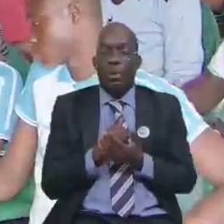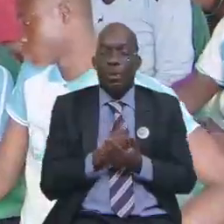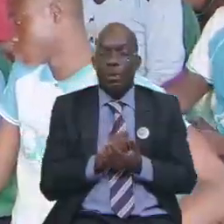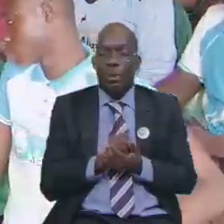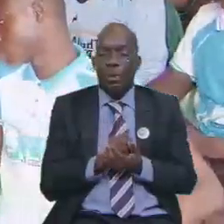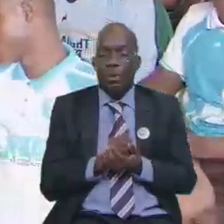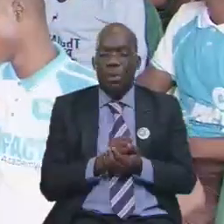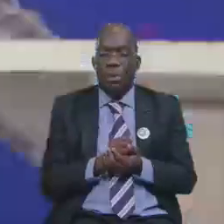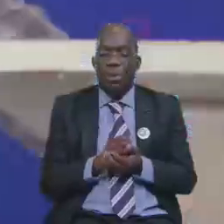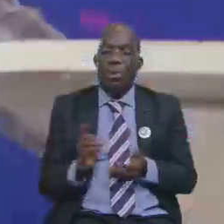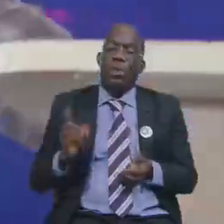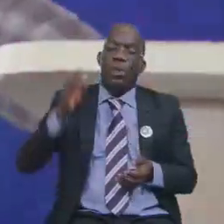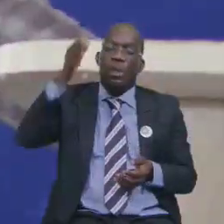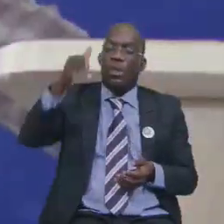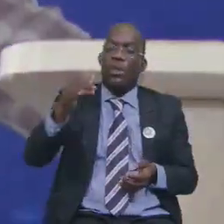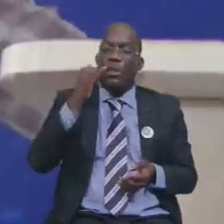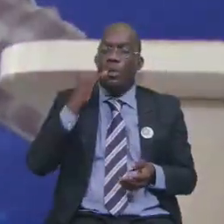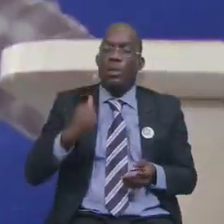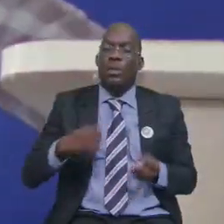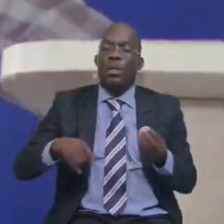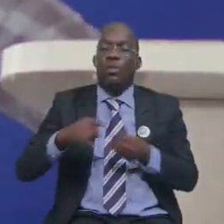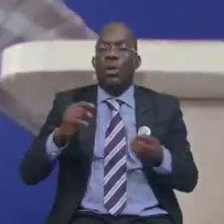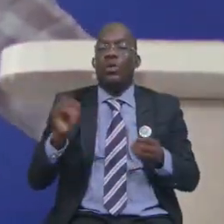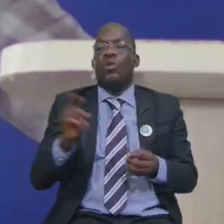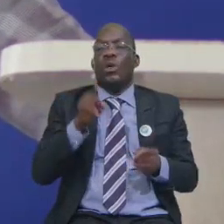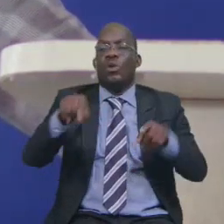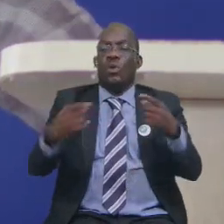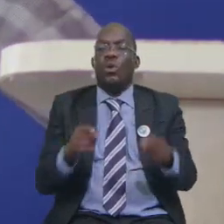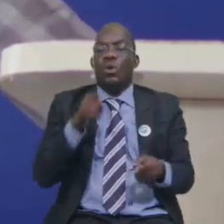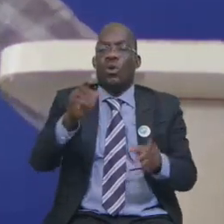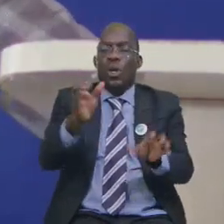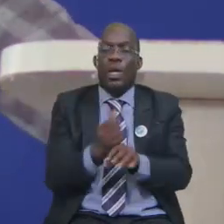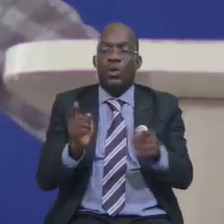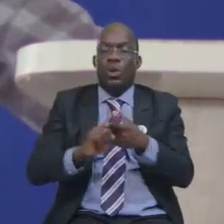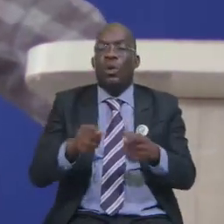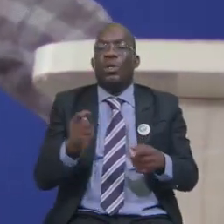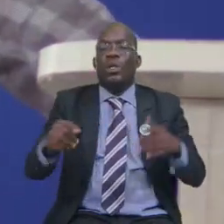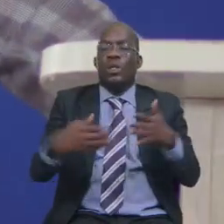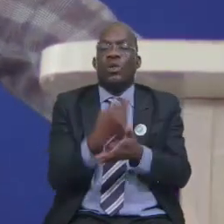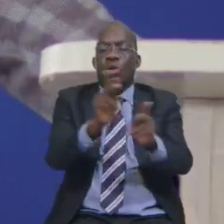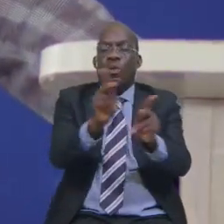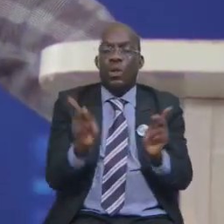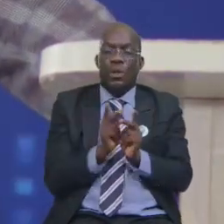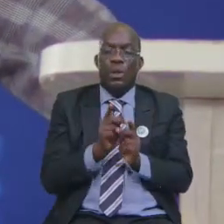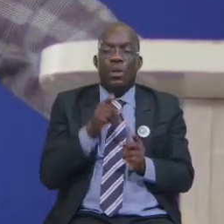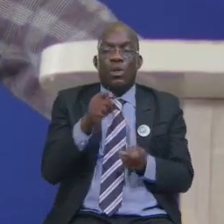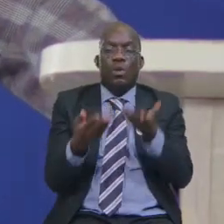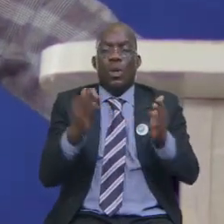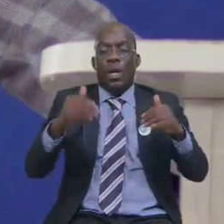destination. You will get to a new destination. You might have to replan your